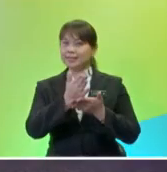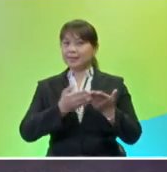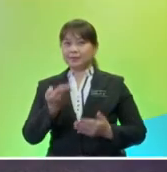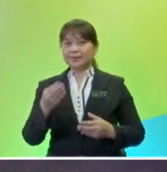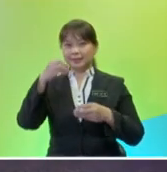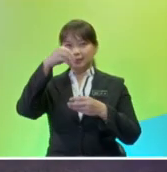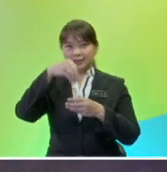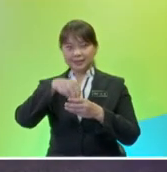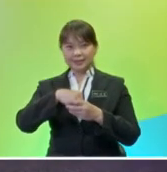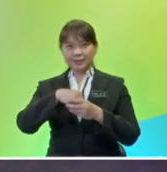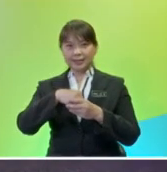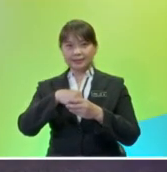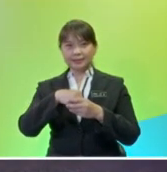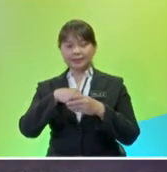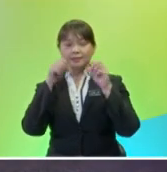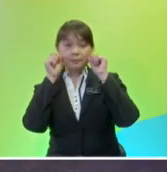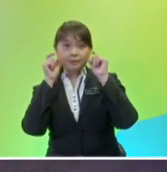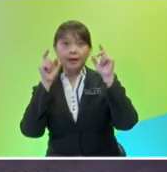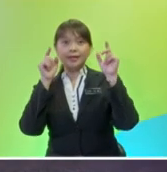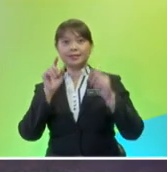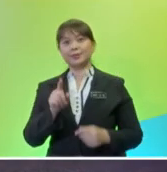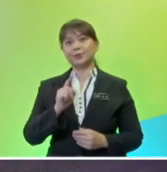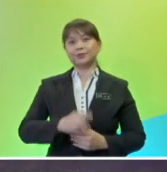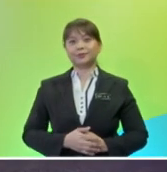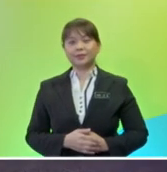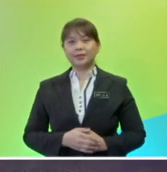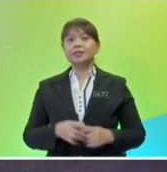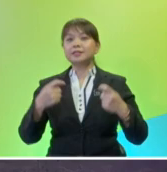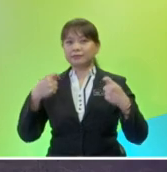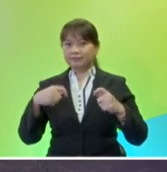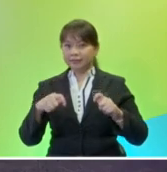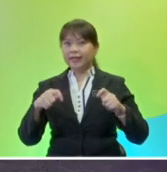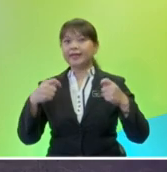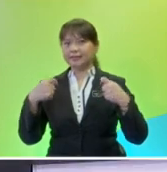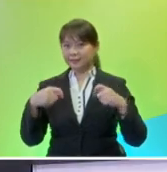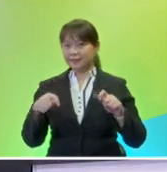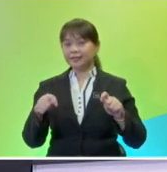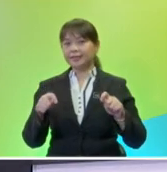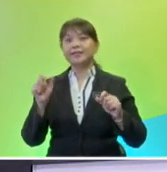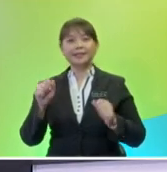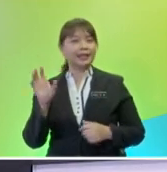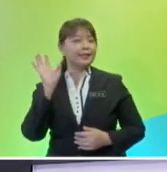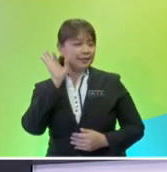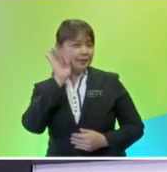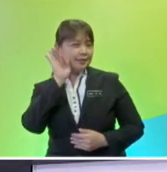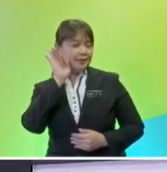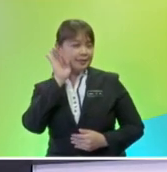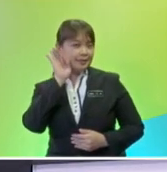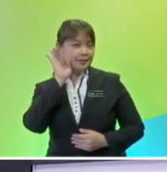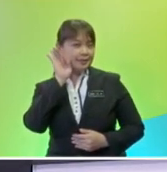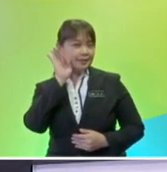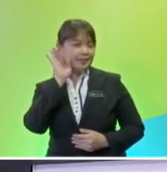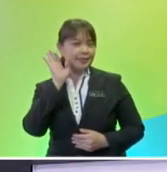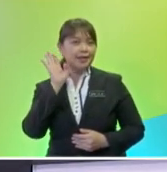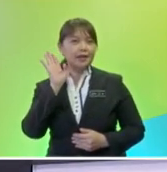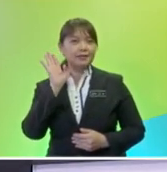Really? Okay, try and dig your magnet, bar magnet. Okay. I can hear a click. What is